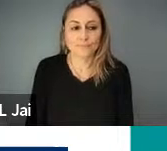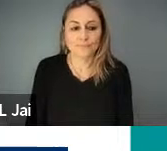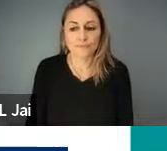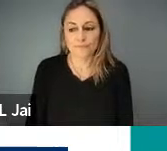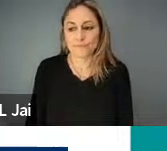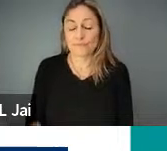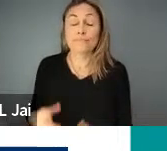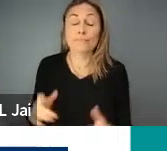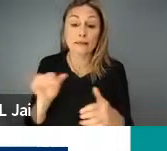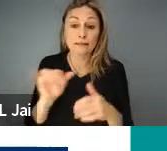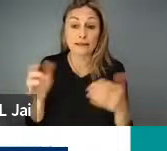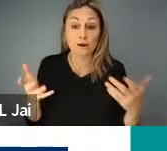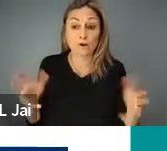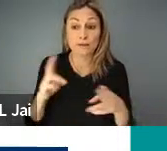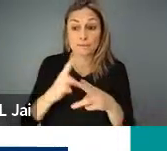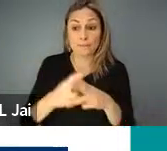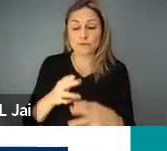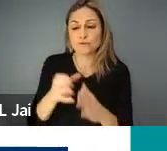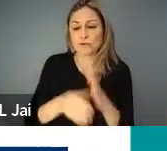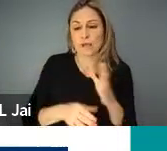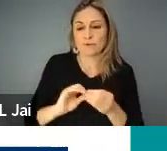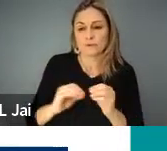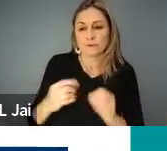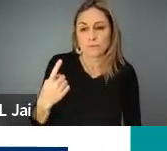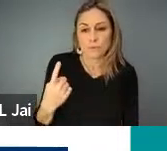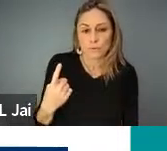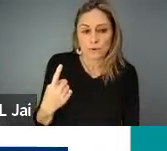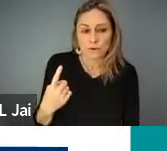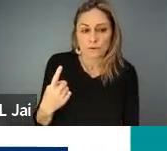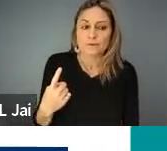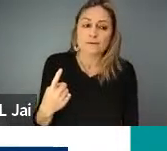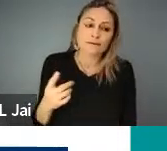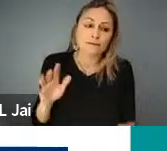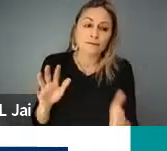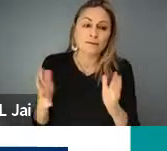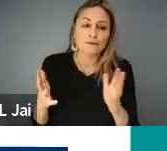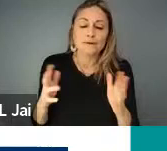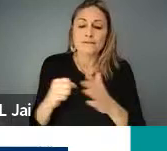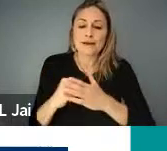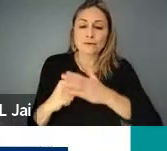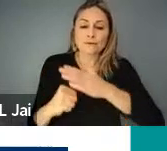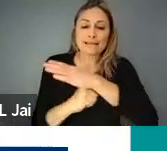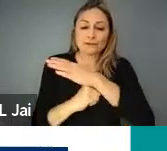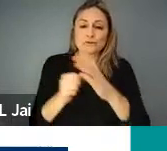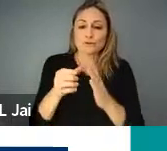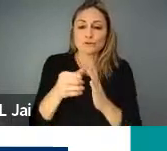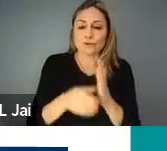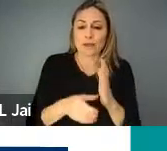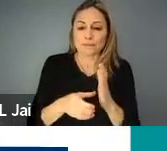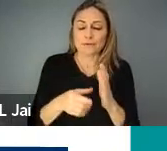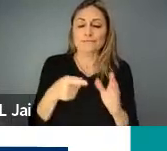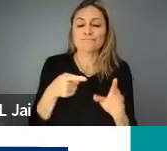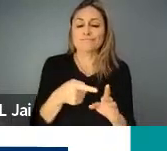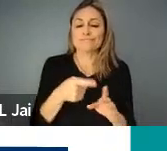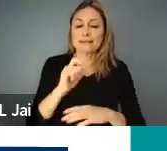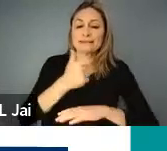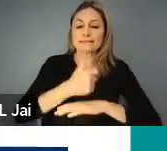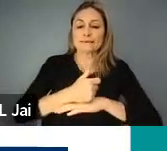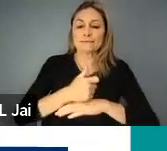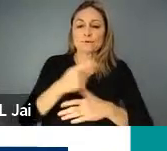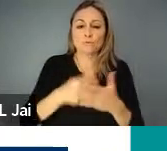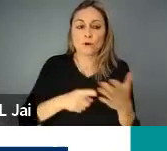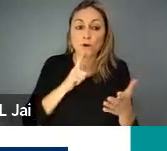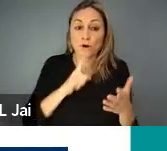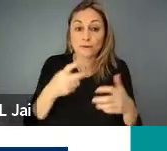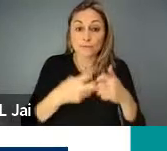So as I mentioned, chapter 1 is one of what we call our foundational chapters. It's establishing what are the